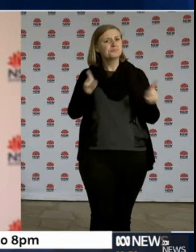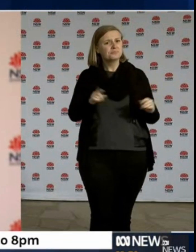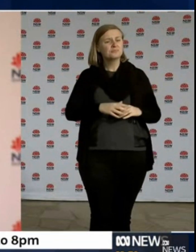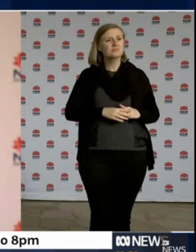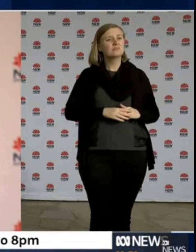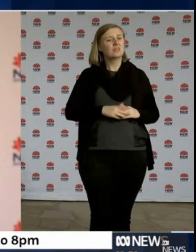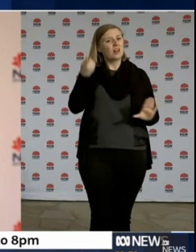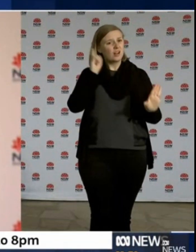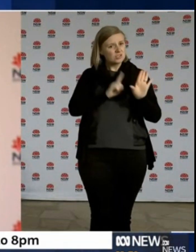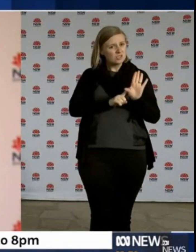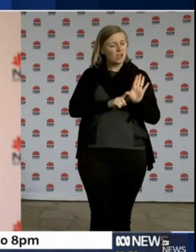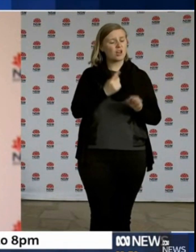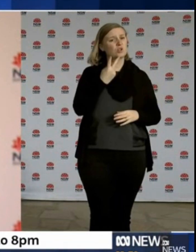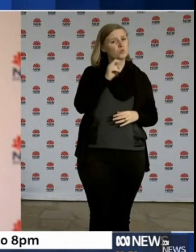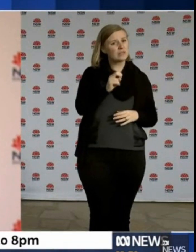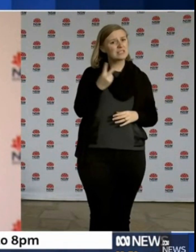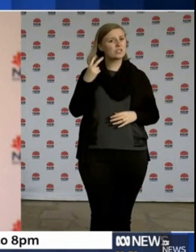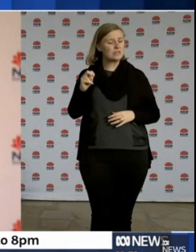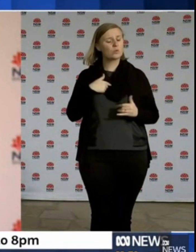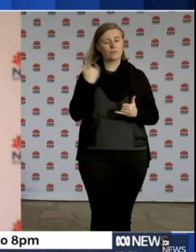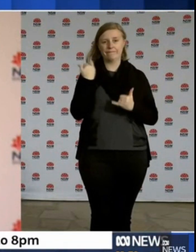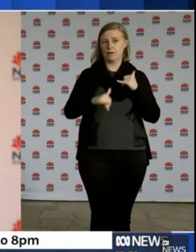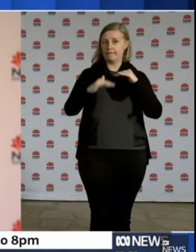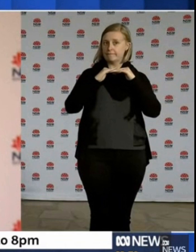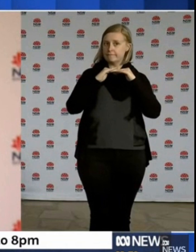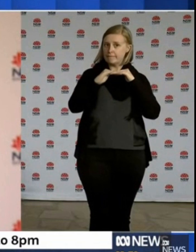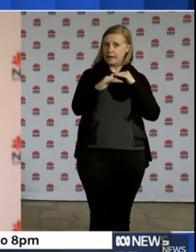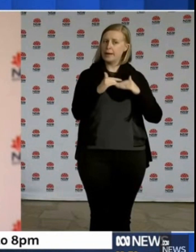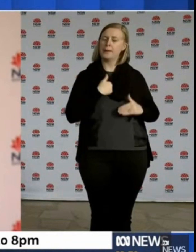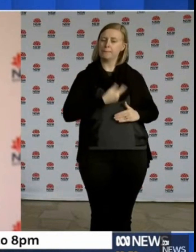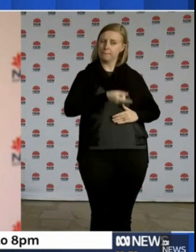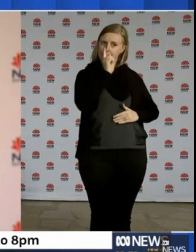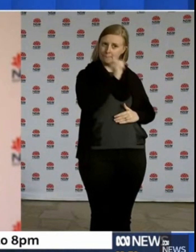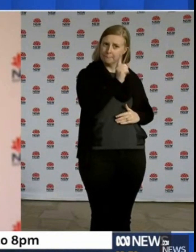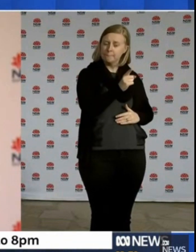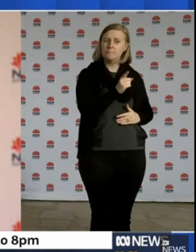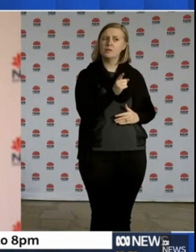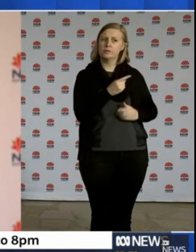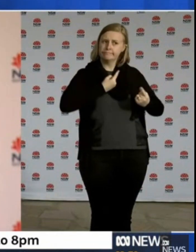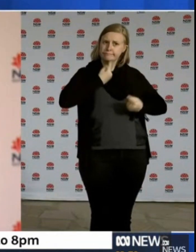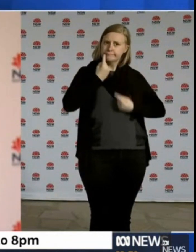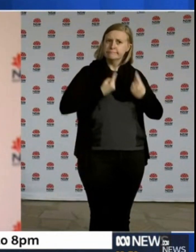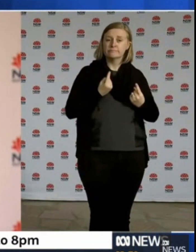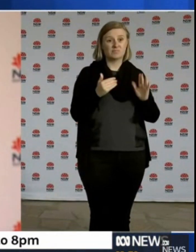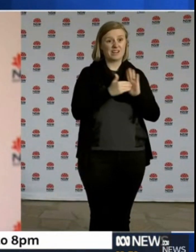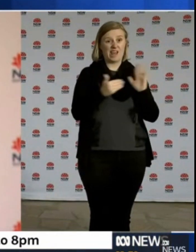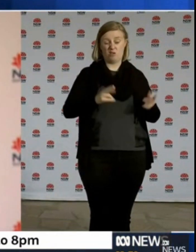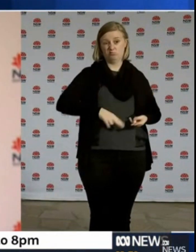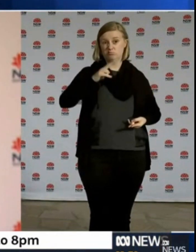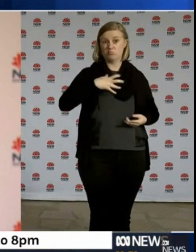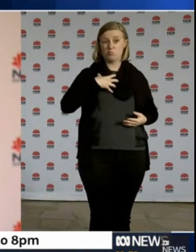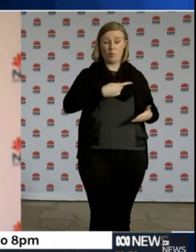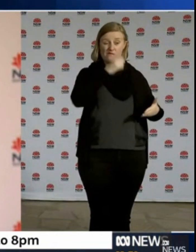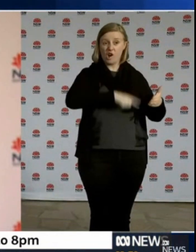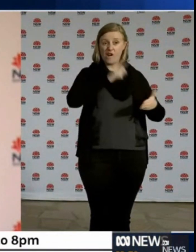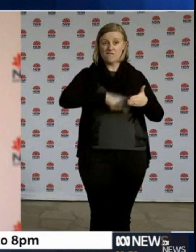during 2020 we're extremely fair in relation to the way we enforced it. We are ramping up clearly. We've nearly tripled the